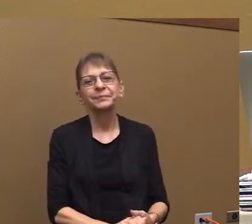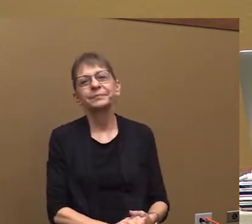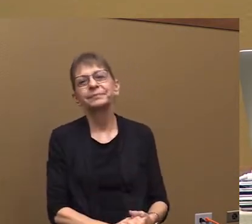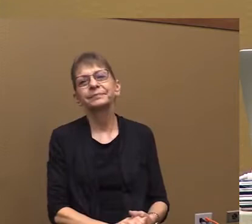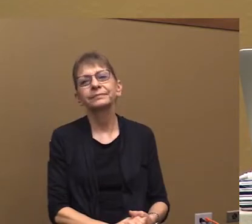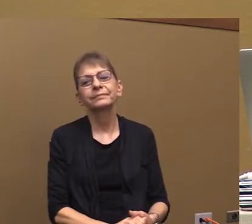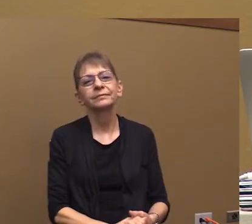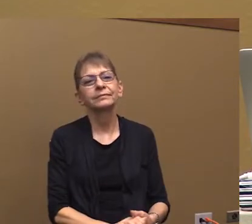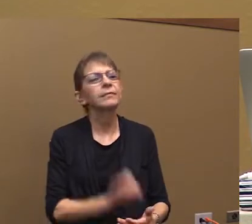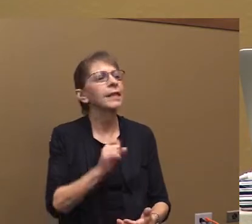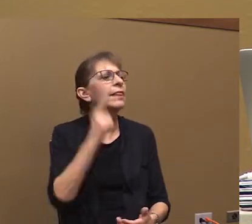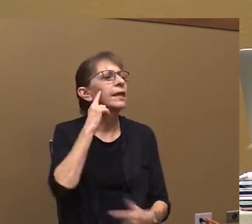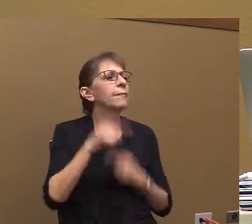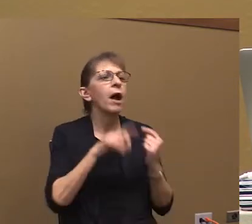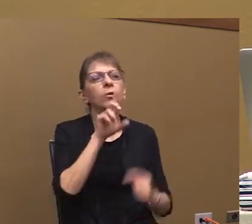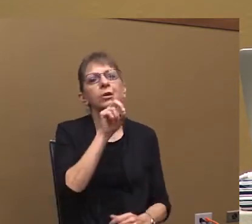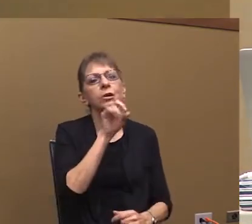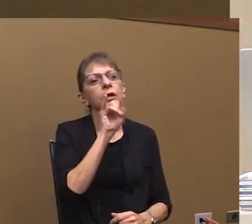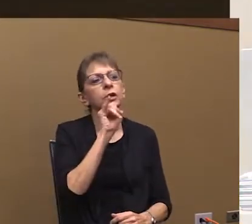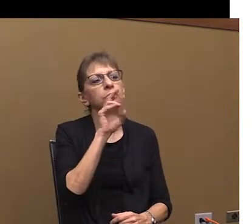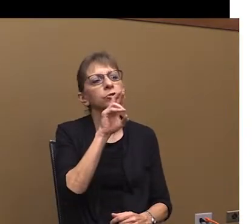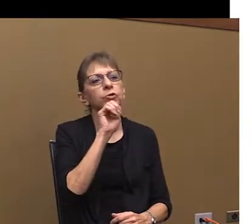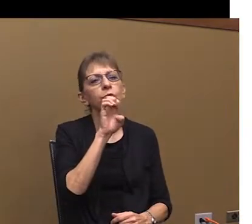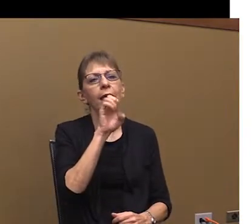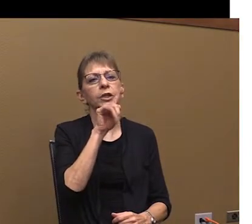what to say?